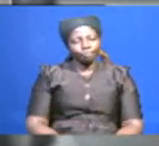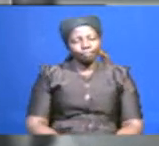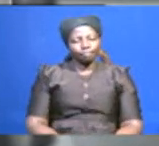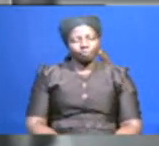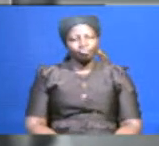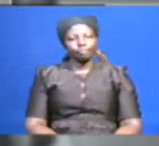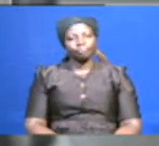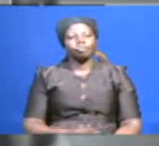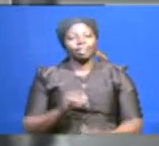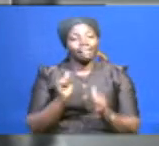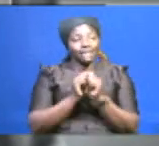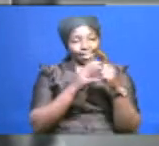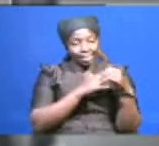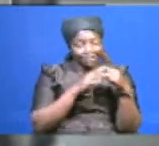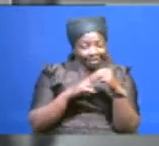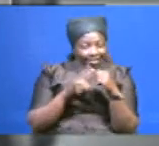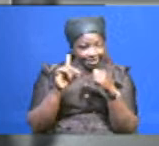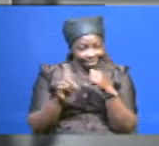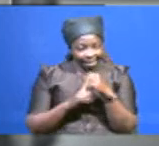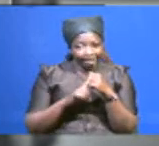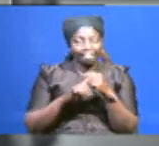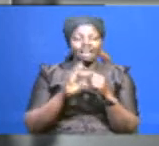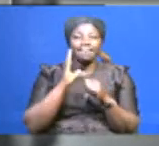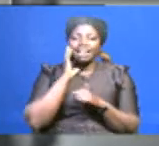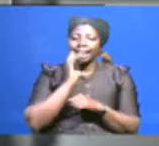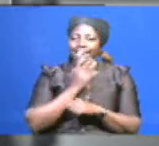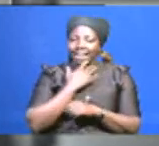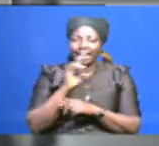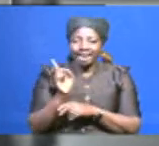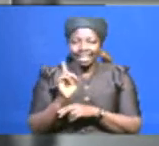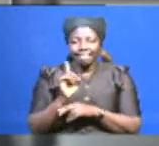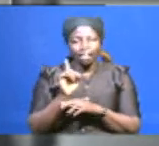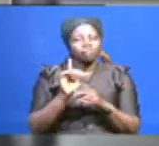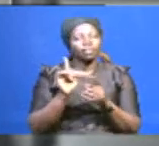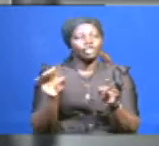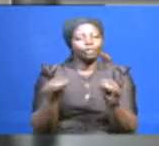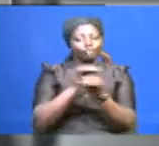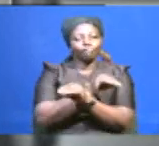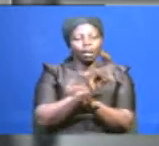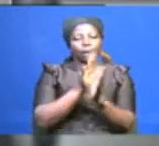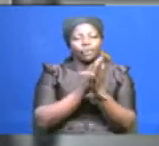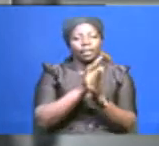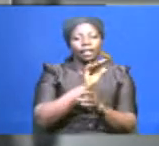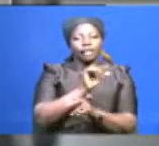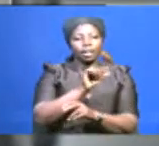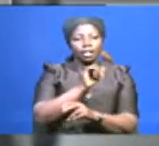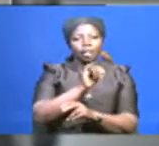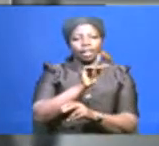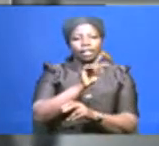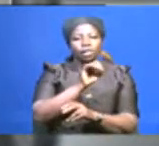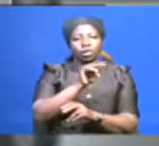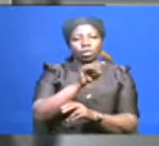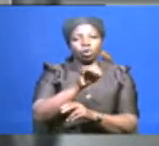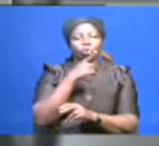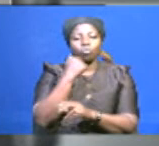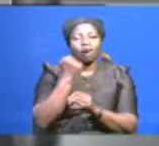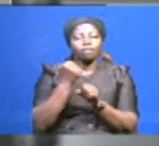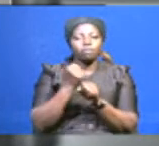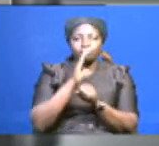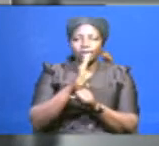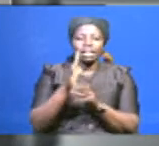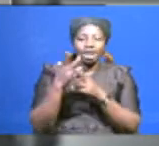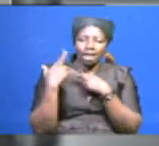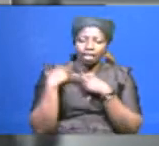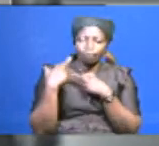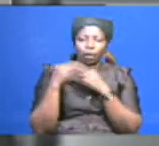In 1976, Kenyatta switched Mamunga with Gekonyo Kiano, who had been in charge of the Ministry of Commerce and